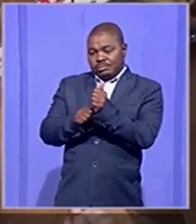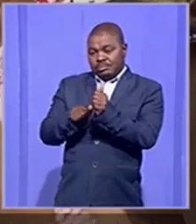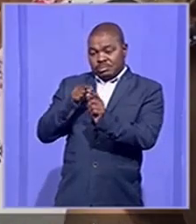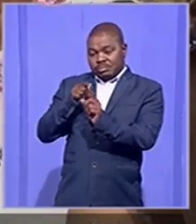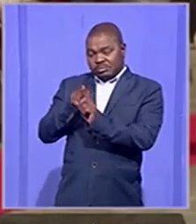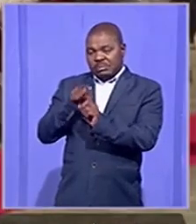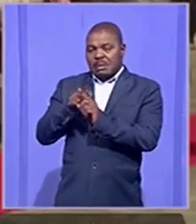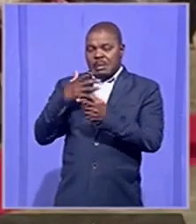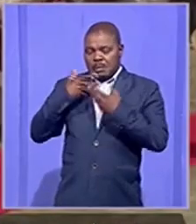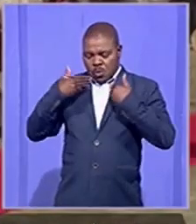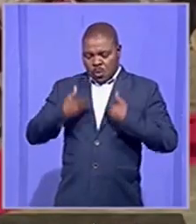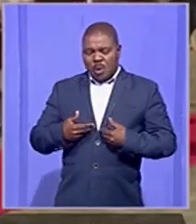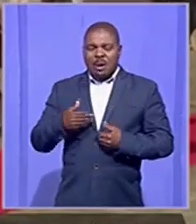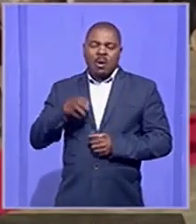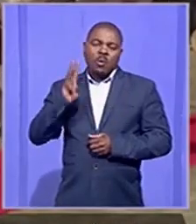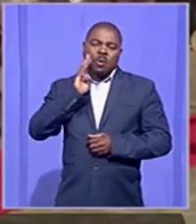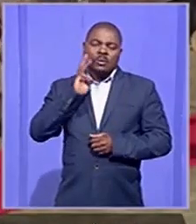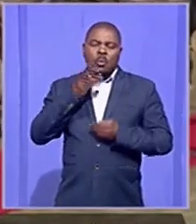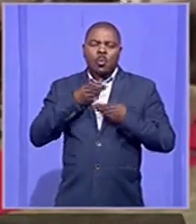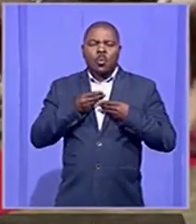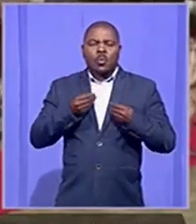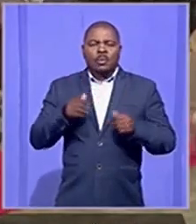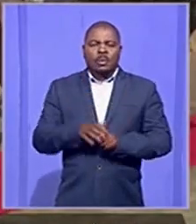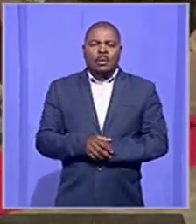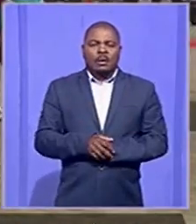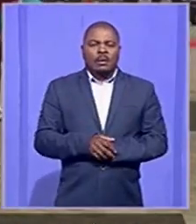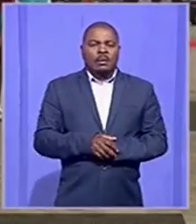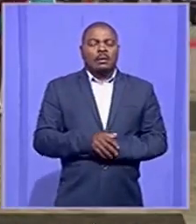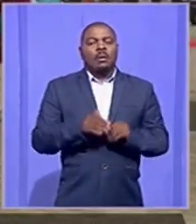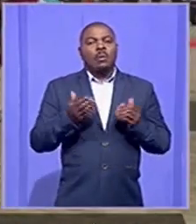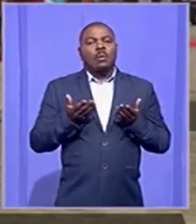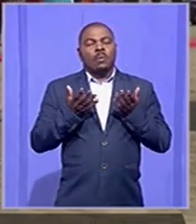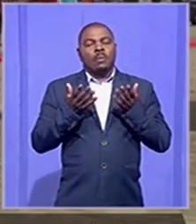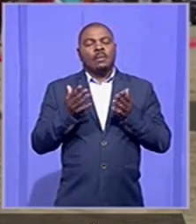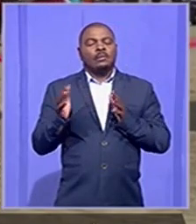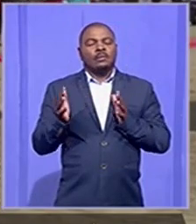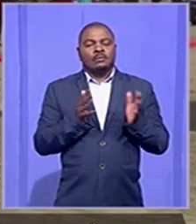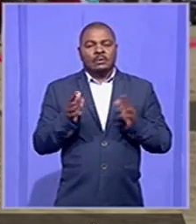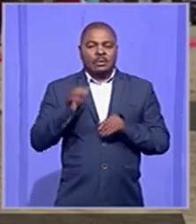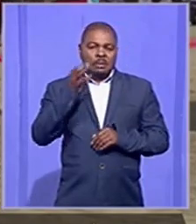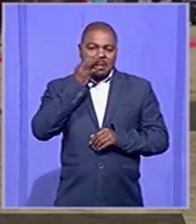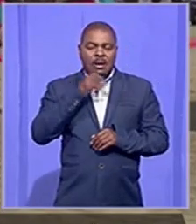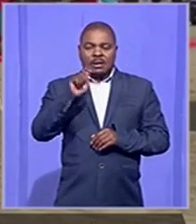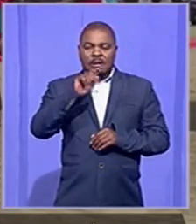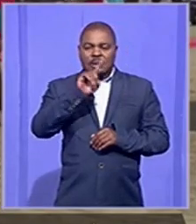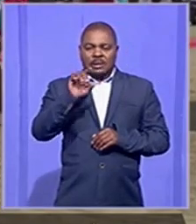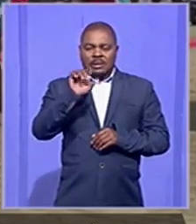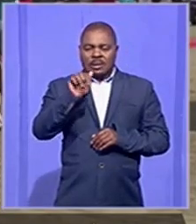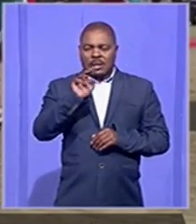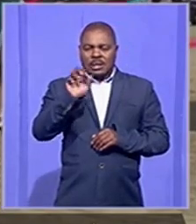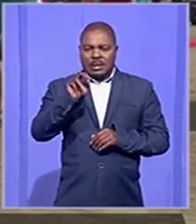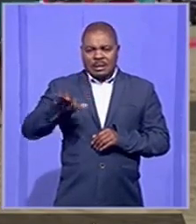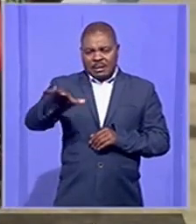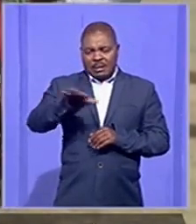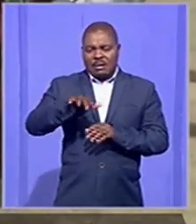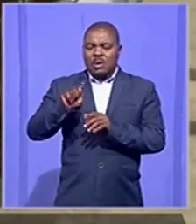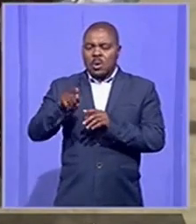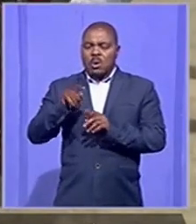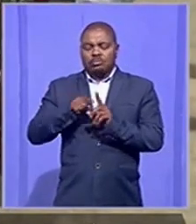experienced dehydration. Ba ditirelo tsa bosa ba totobaditse fa di-temperature kwa Tzaneen le dikgaolo tse di mabapi di ne di le kwa godimo